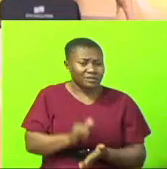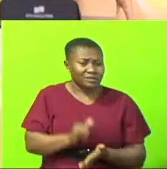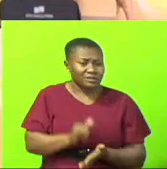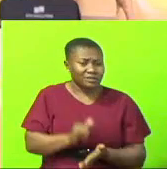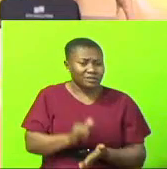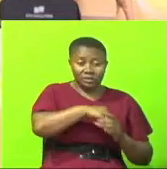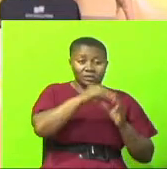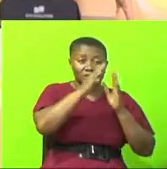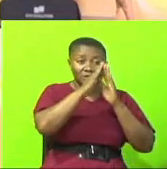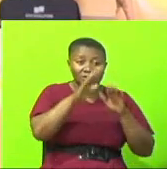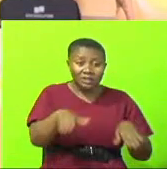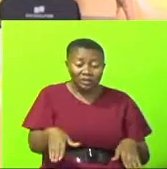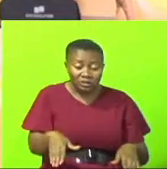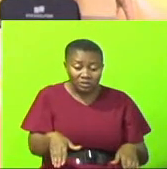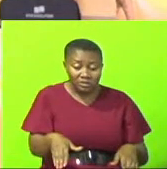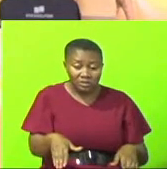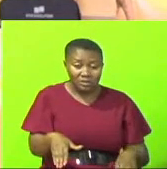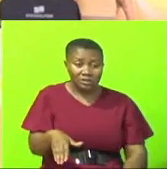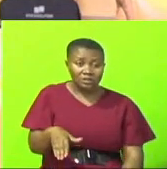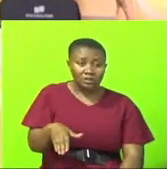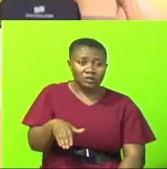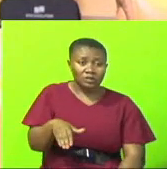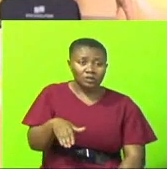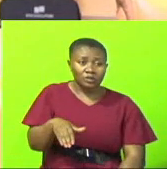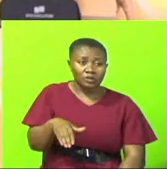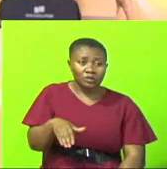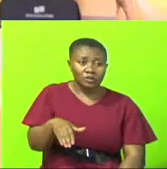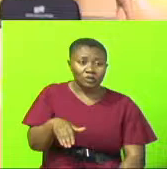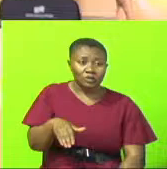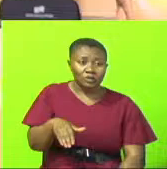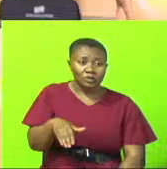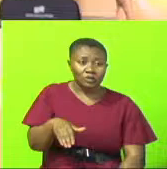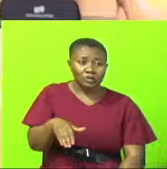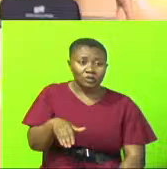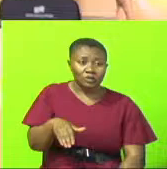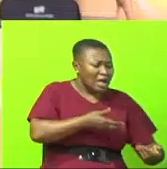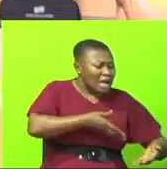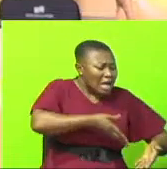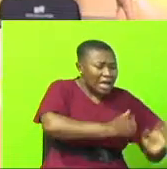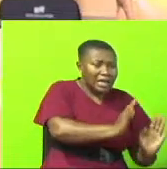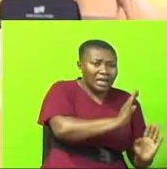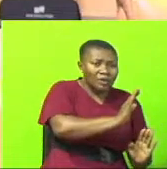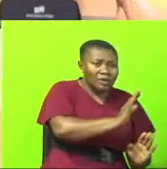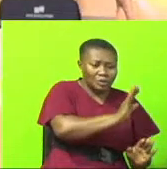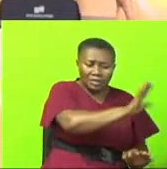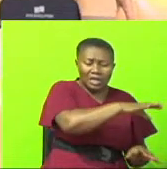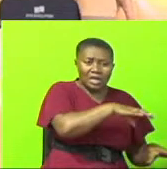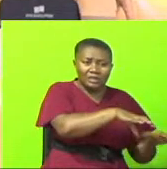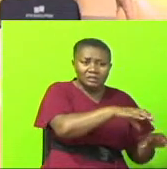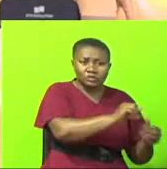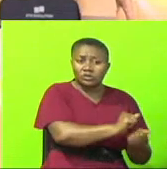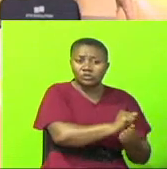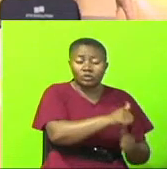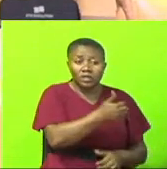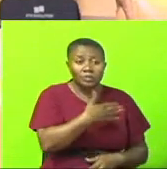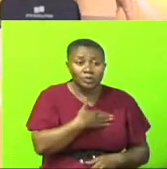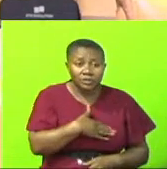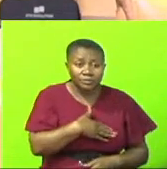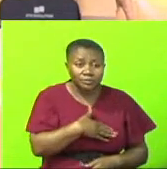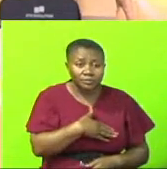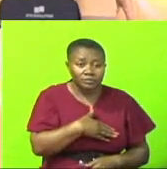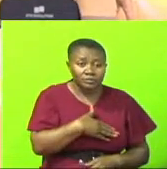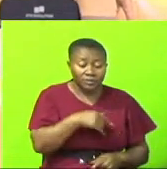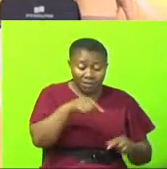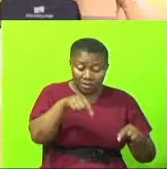will not be gagged by the actions that he has filed. We are going to speak out on this matter, and this